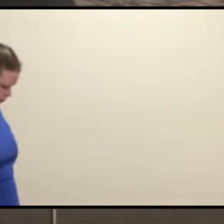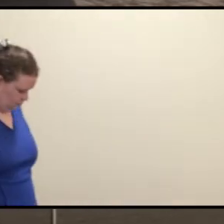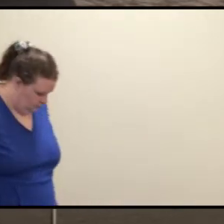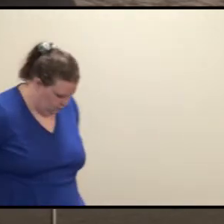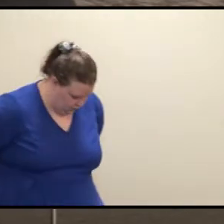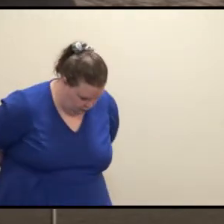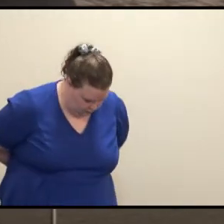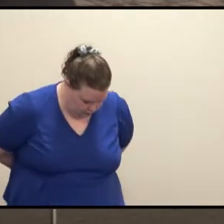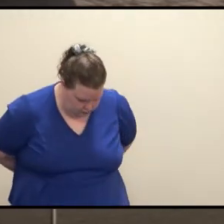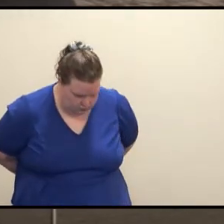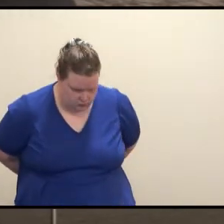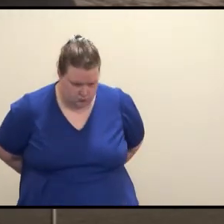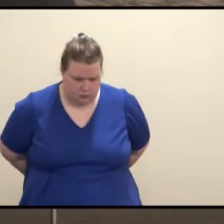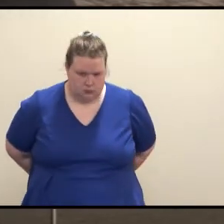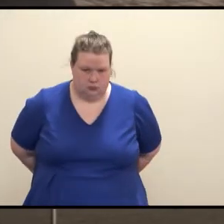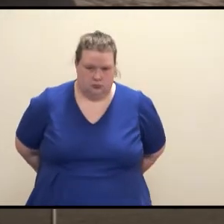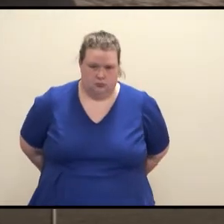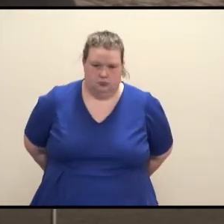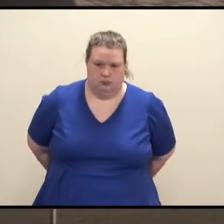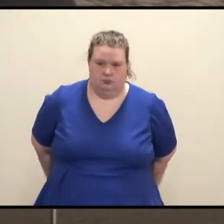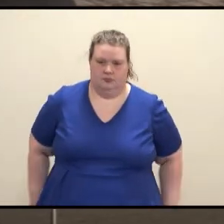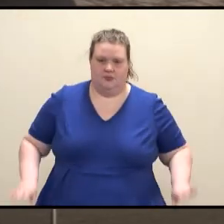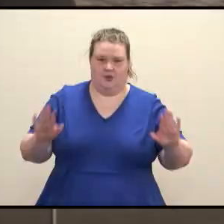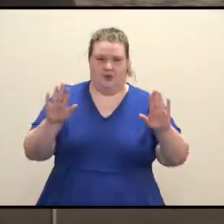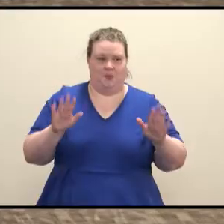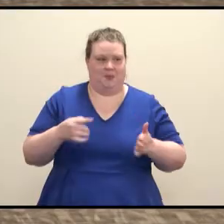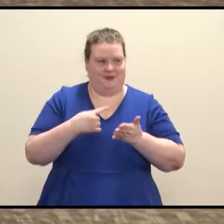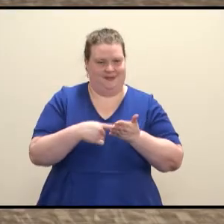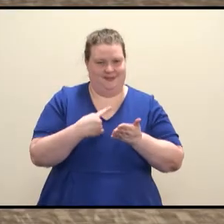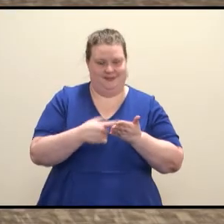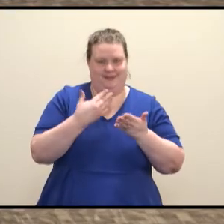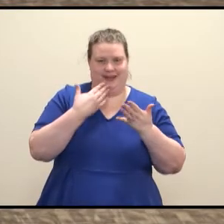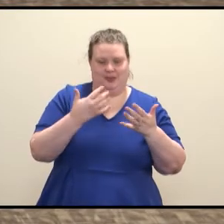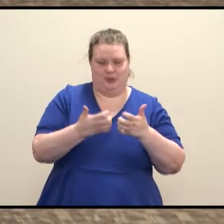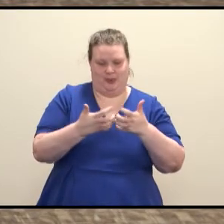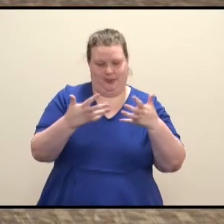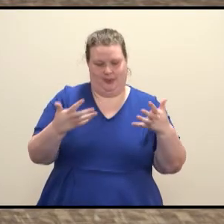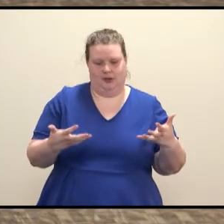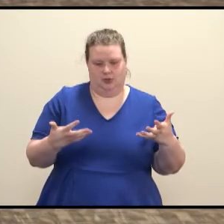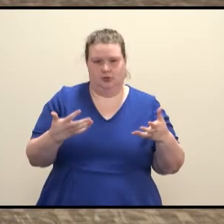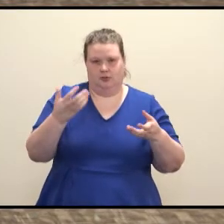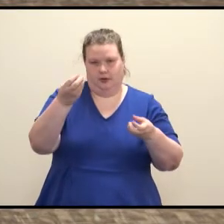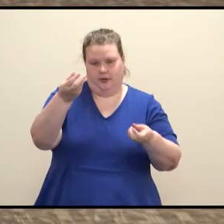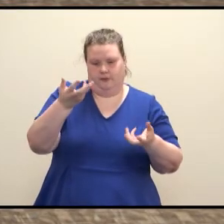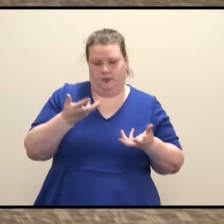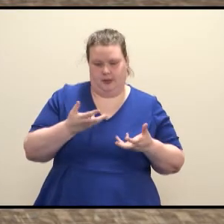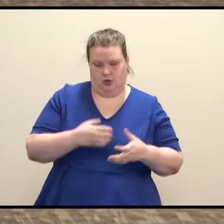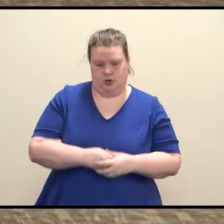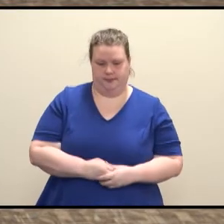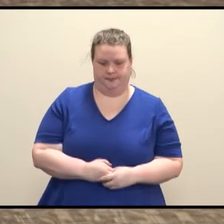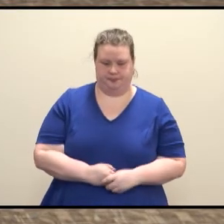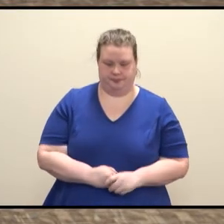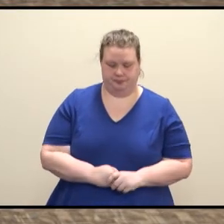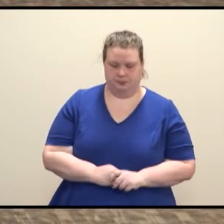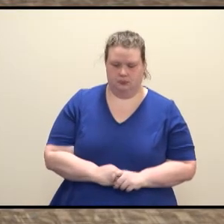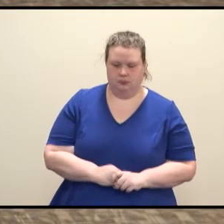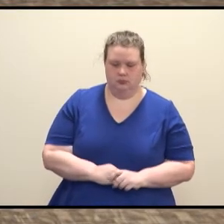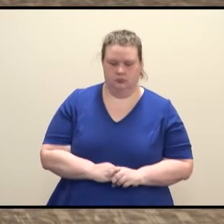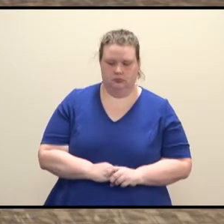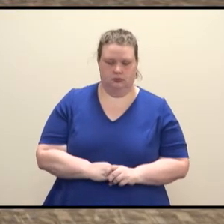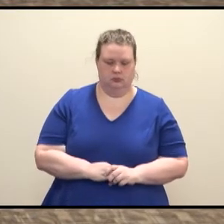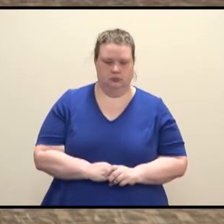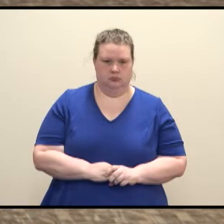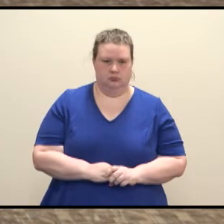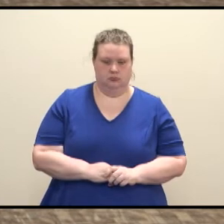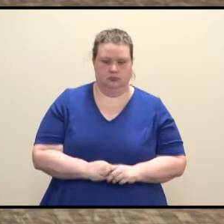Any other questions? It was a great discussion. Thank you so much, Mrs. Barton, for all of this information. I appreciate it.